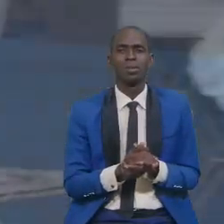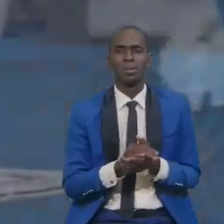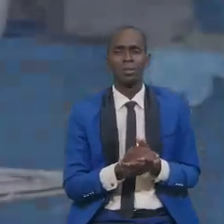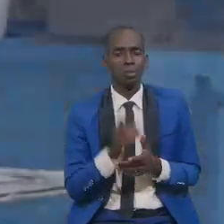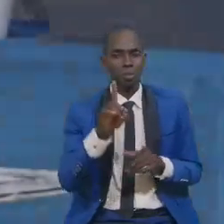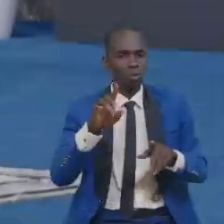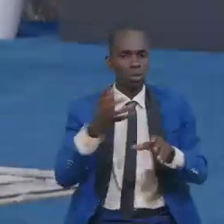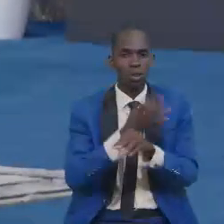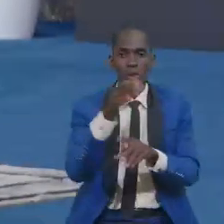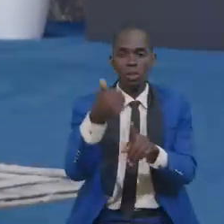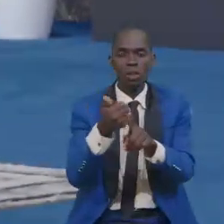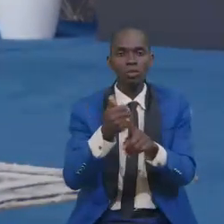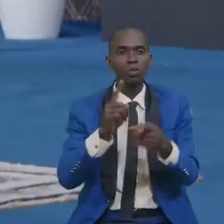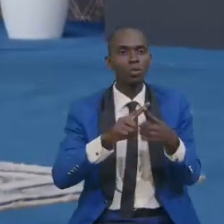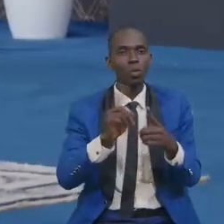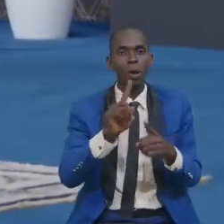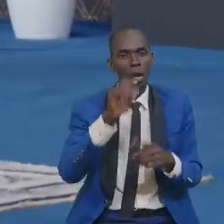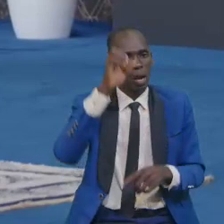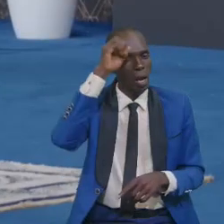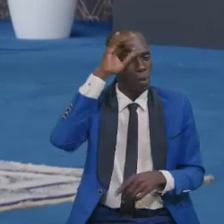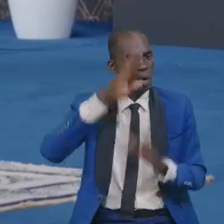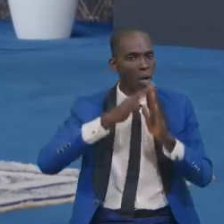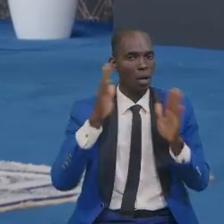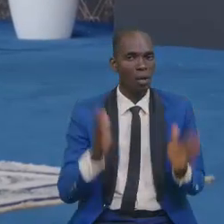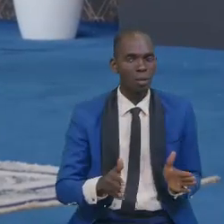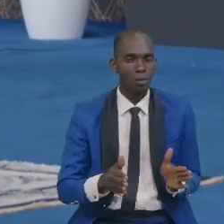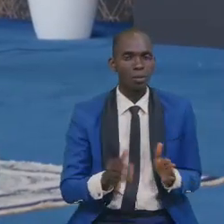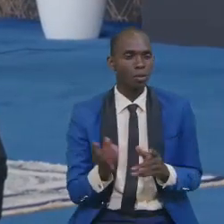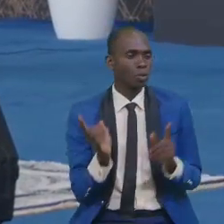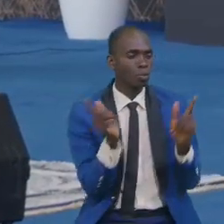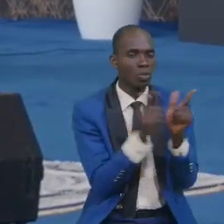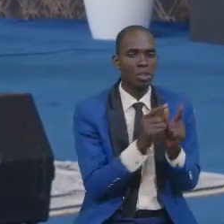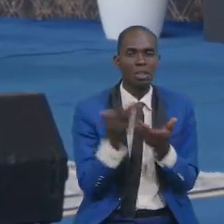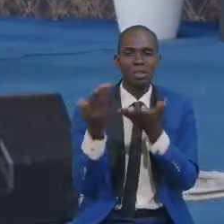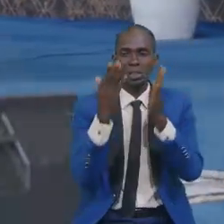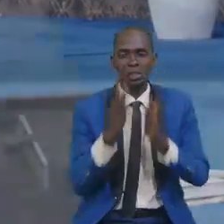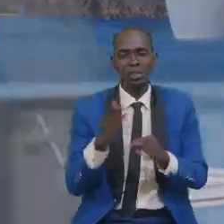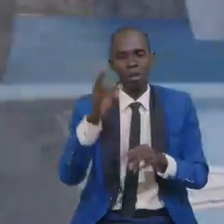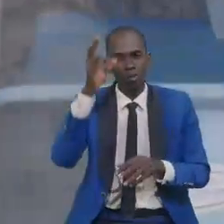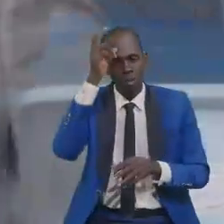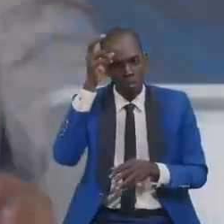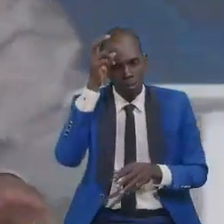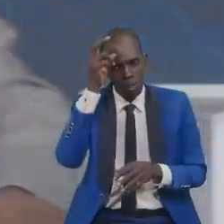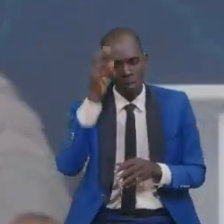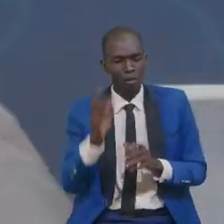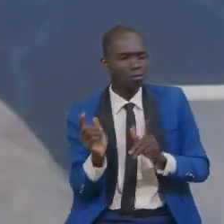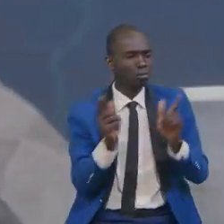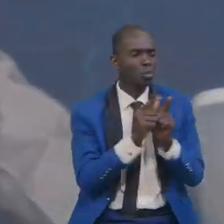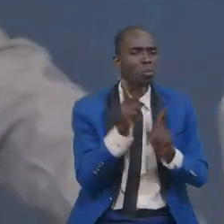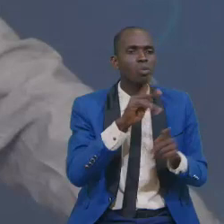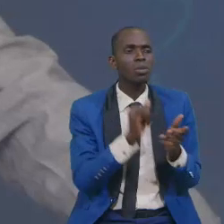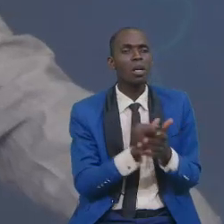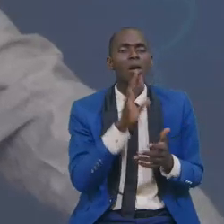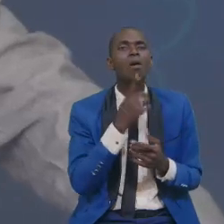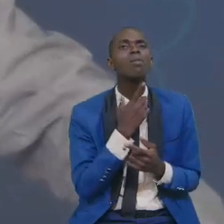list to the Servants of Satan to the people that are searched your blood why were